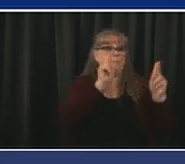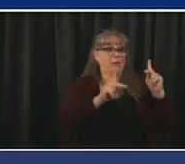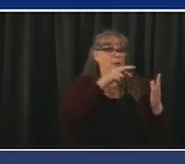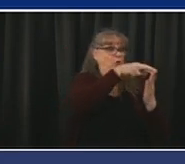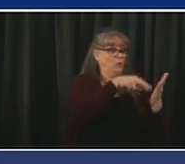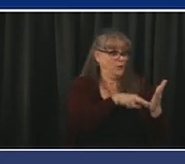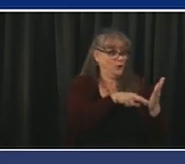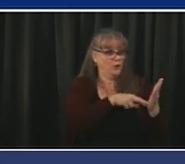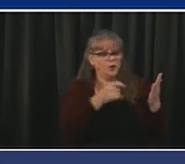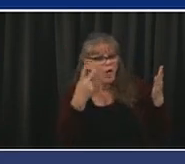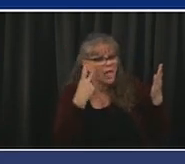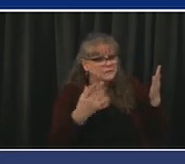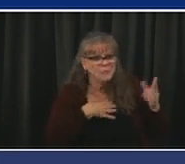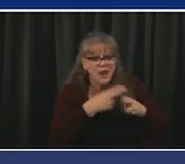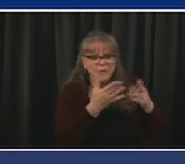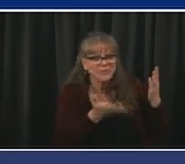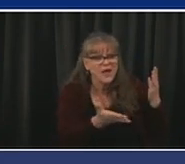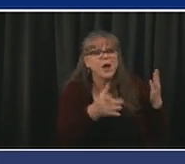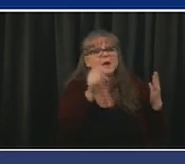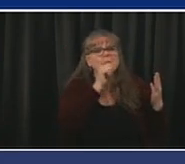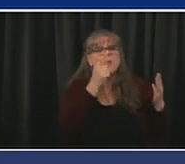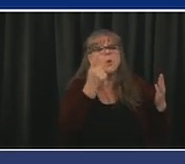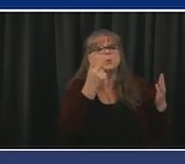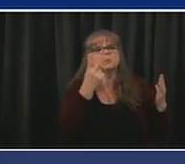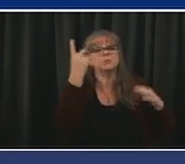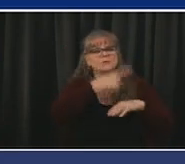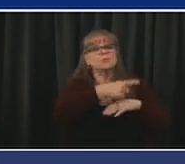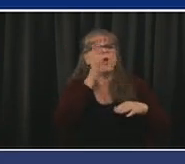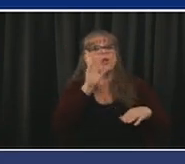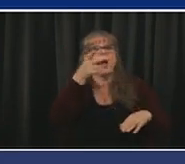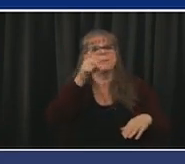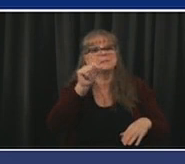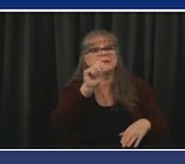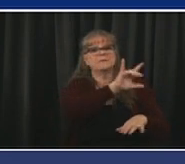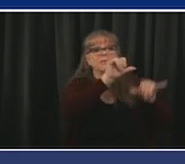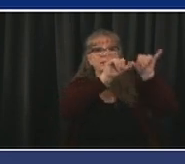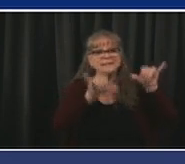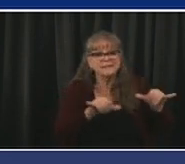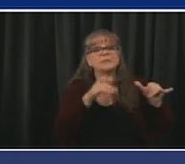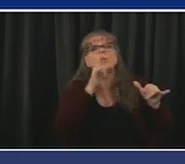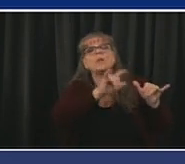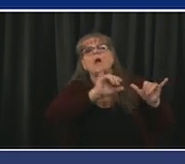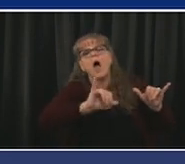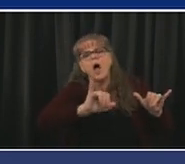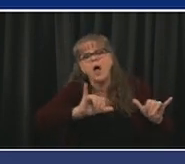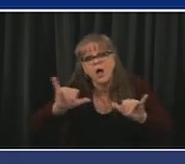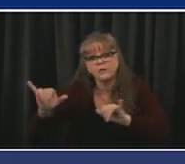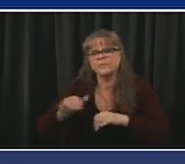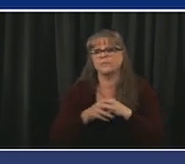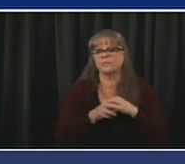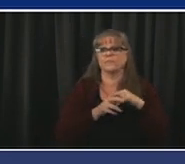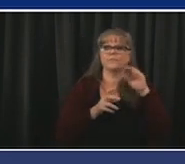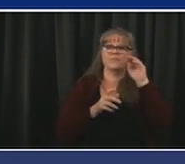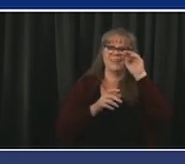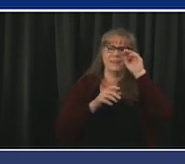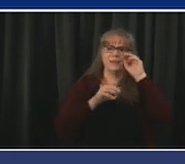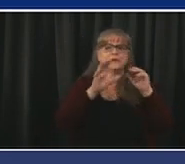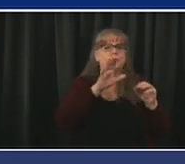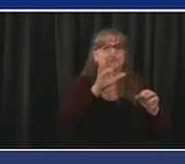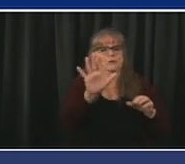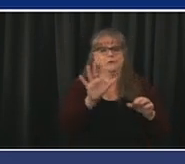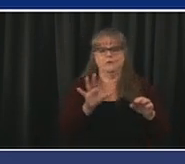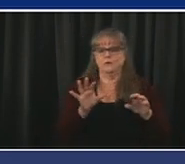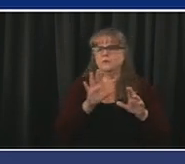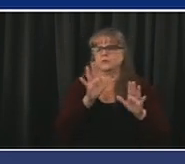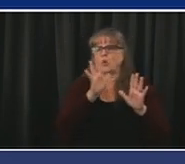announce on how to sign up if you're in these groups. But you don't need to rush to sign up. These are going to be, they're just